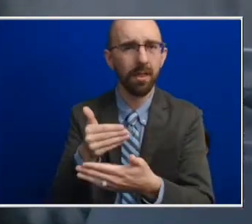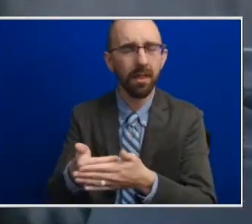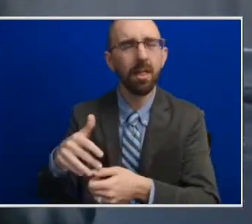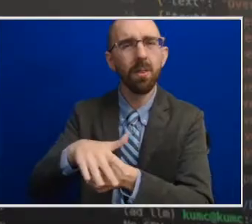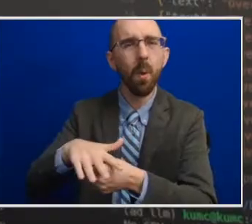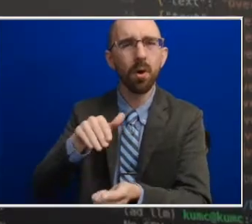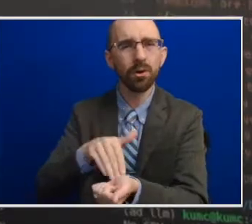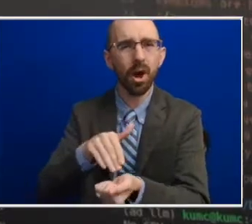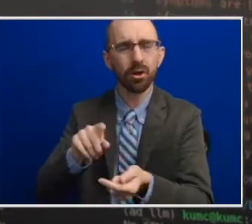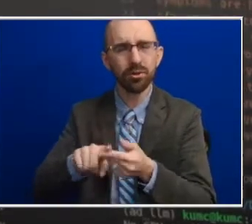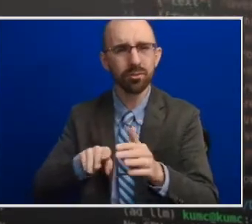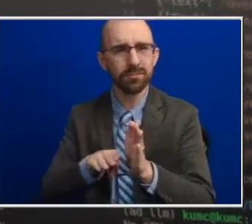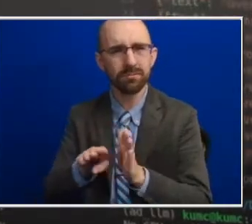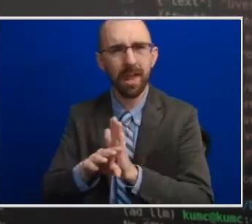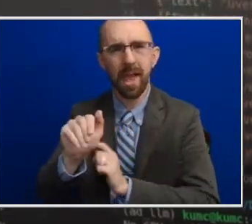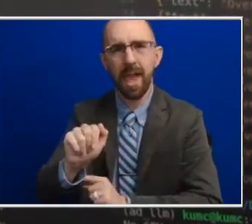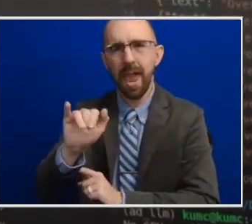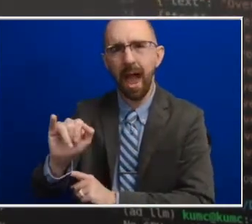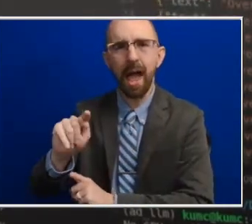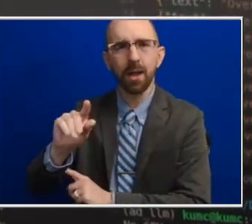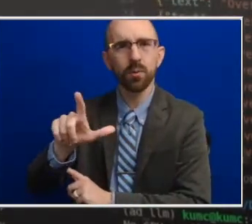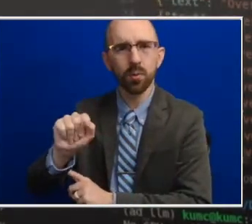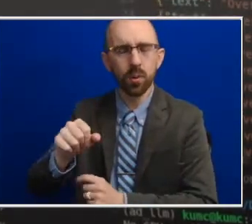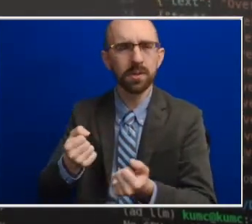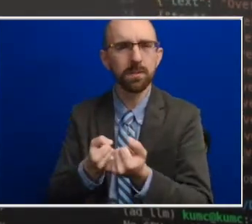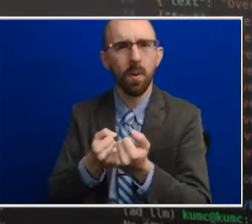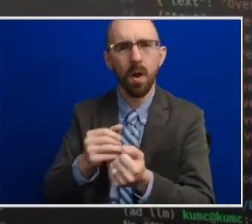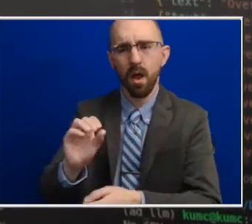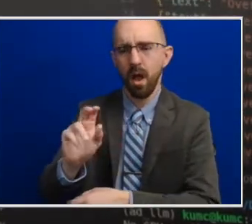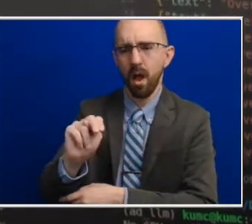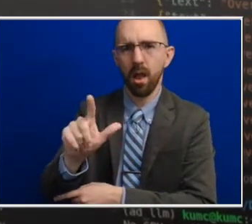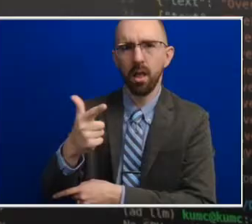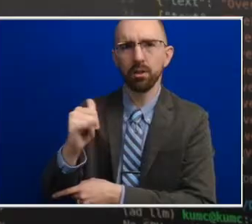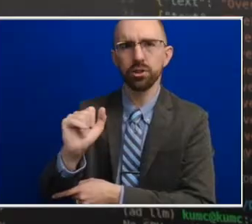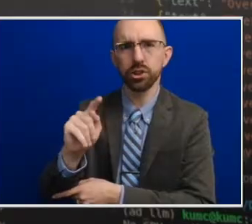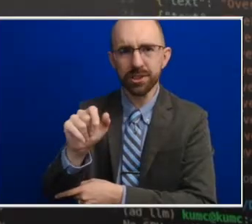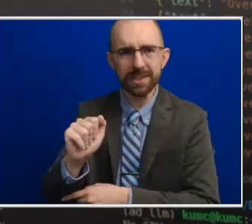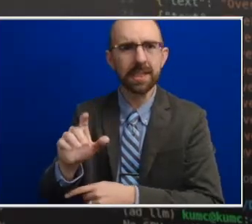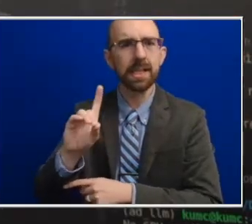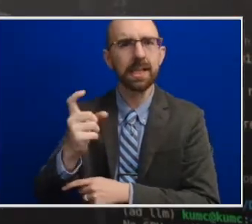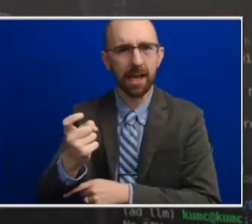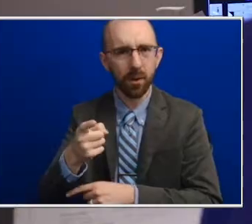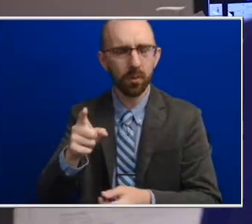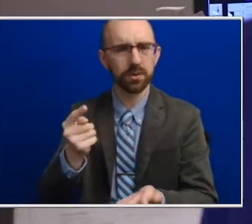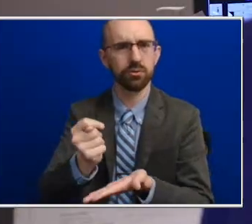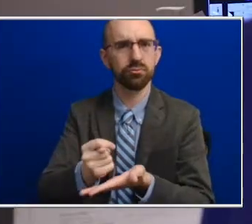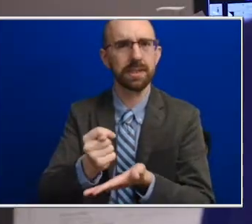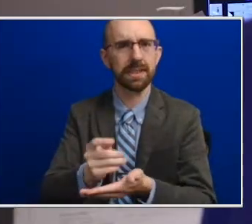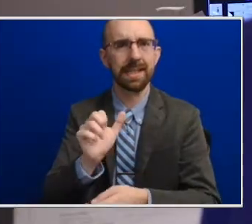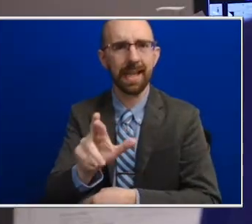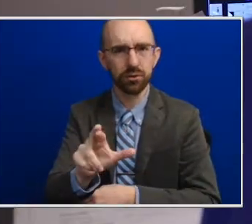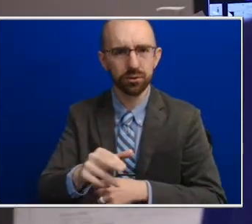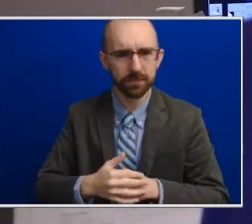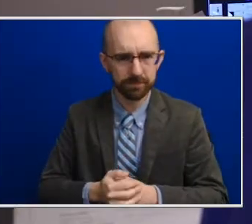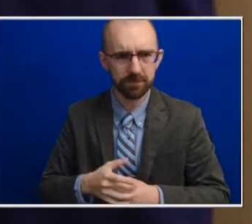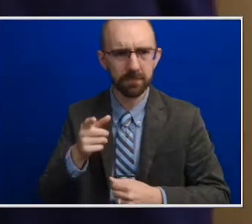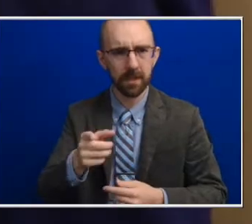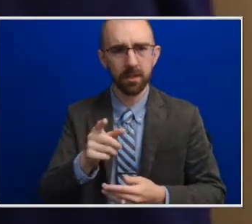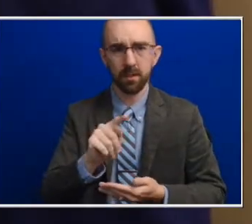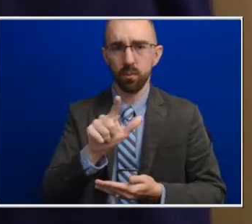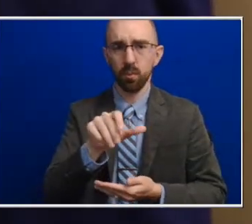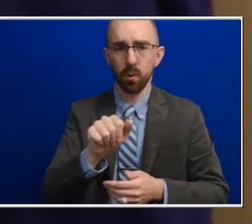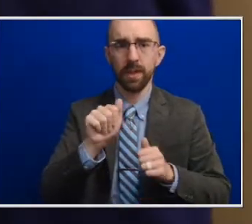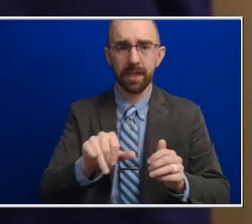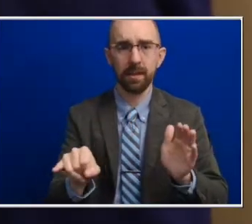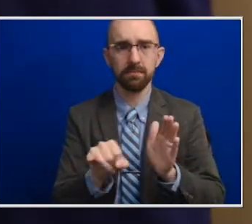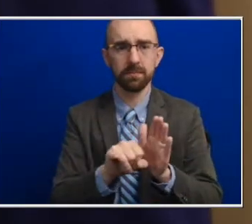AI tools that support oncologists in diagnosing and treating cancer. There are tools that can detect a tumor in a